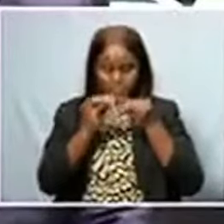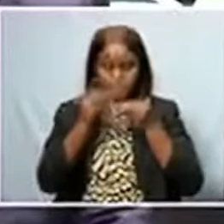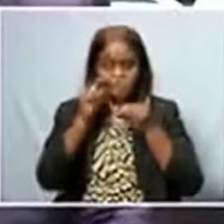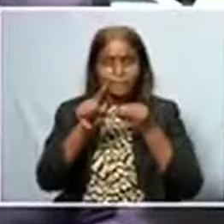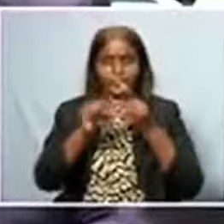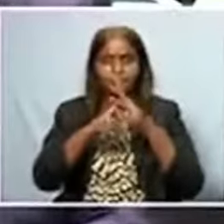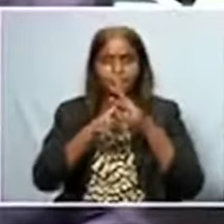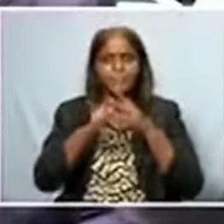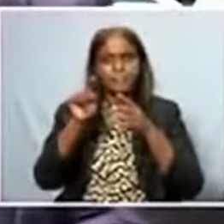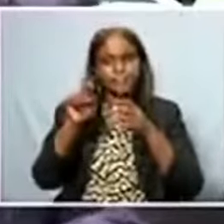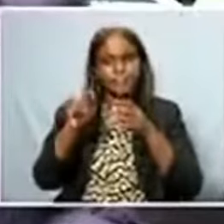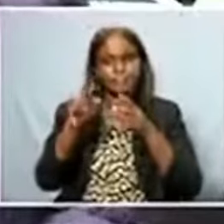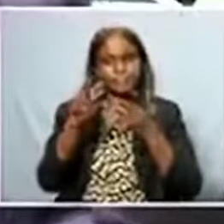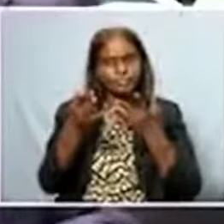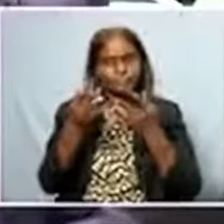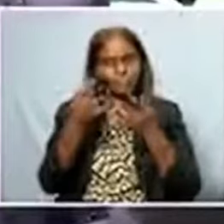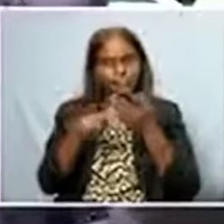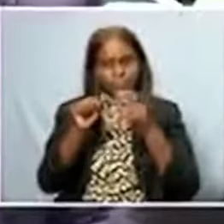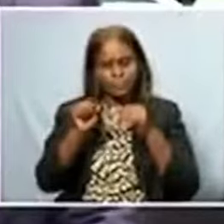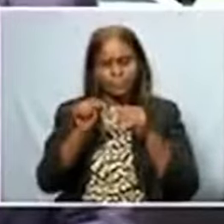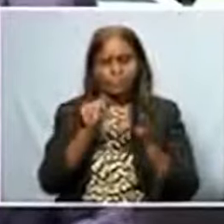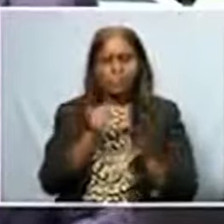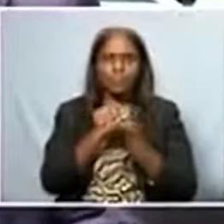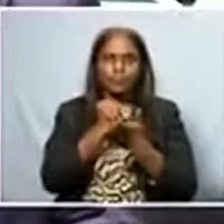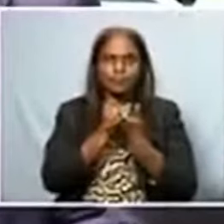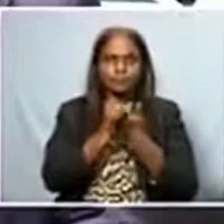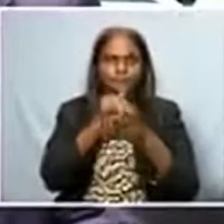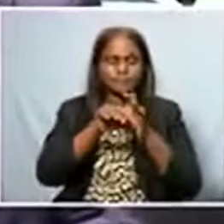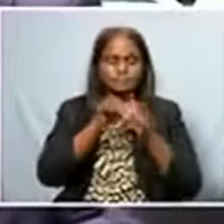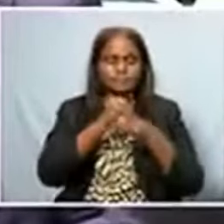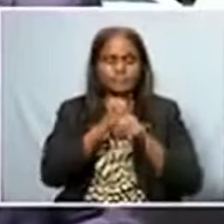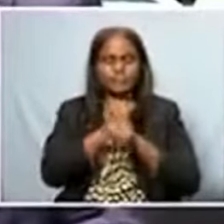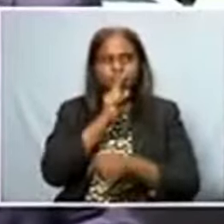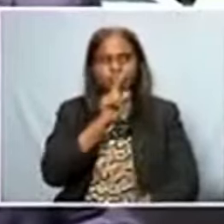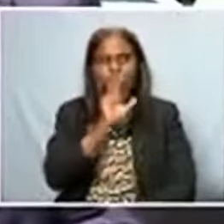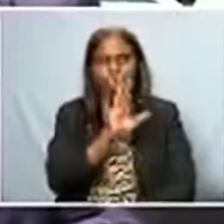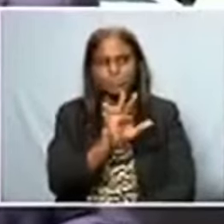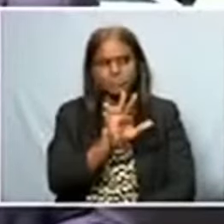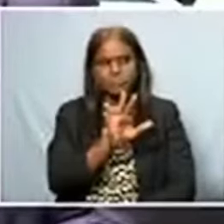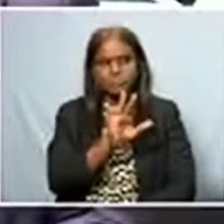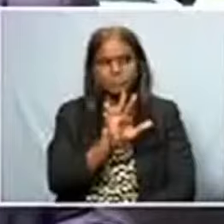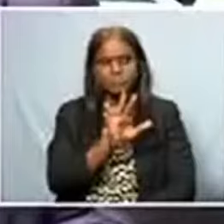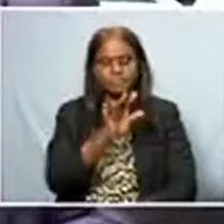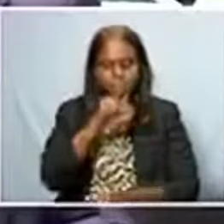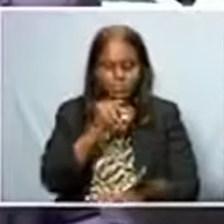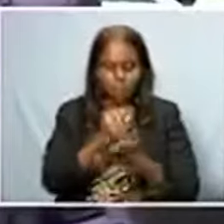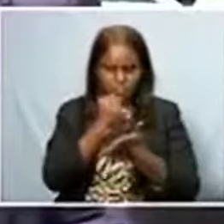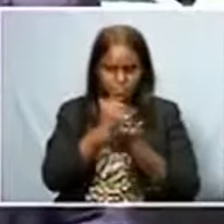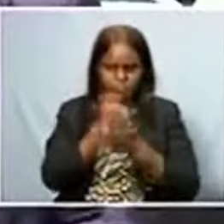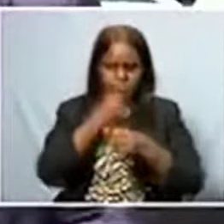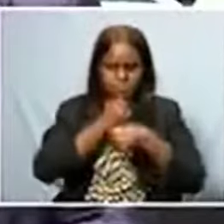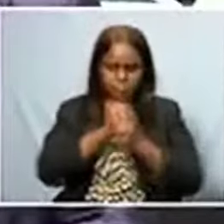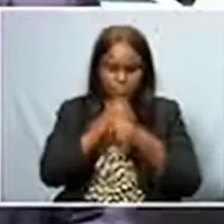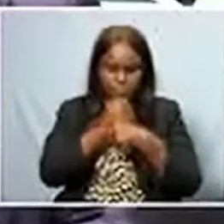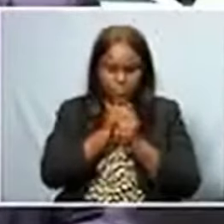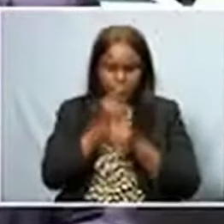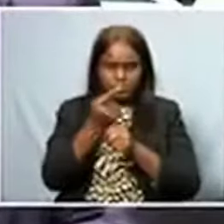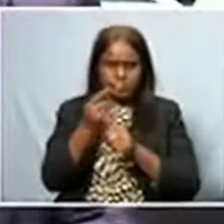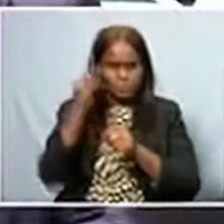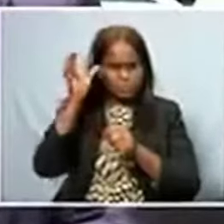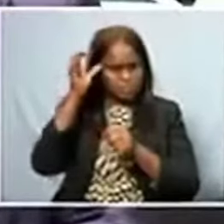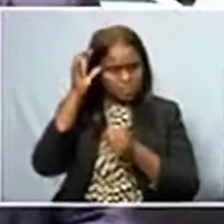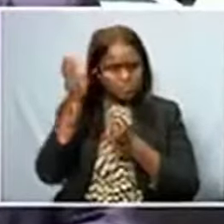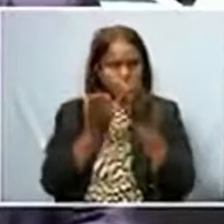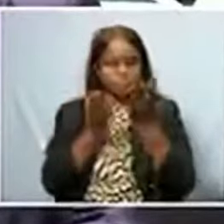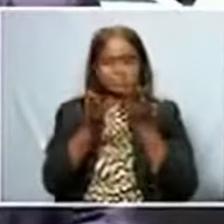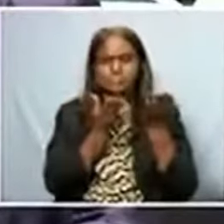that can assist in ensuring that we sharpen the civil